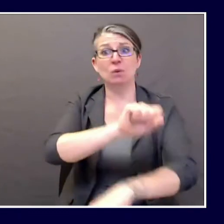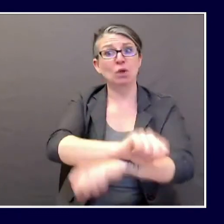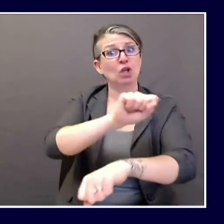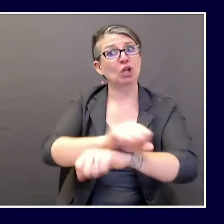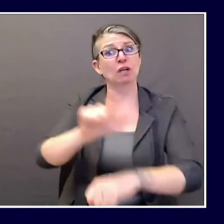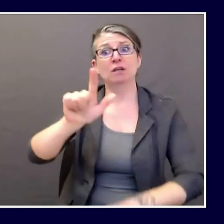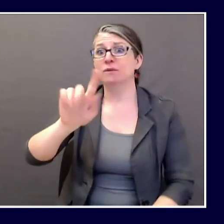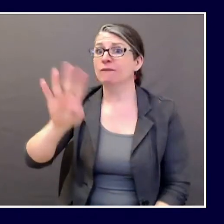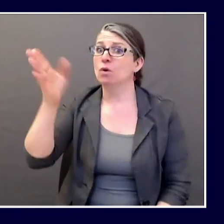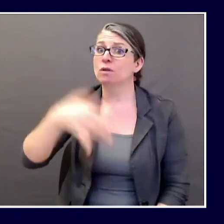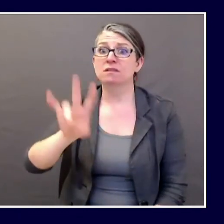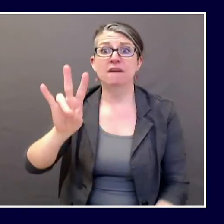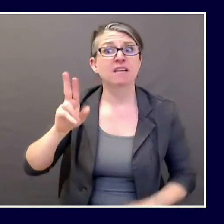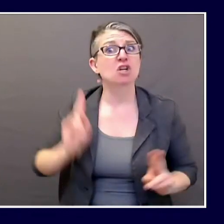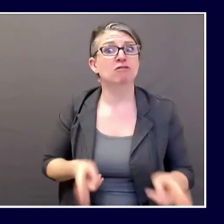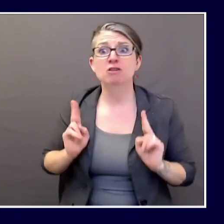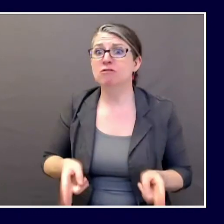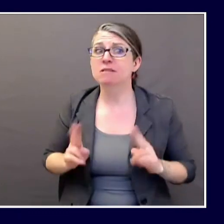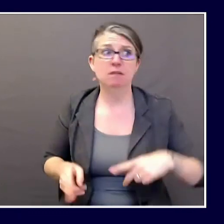Over to Patrick Whittle at the AP next.